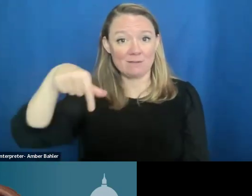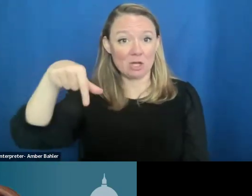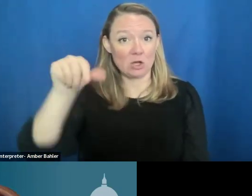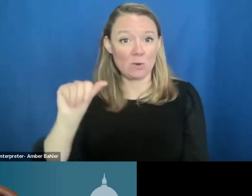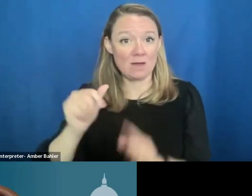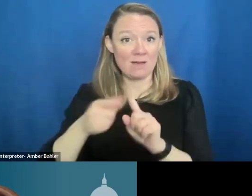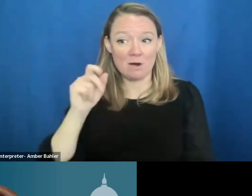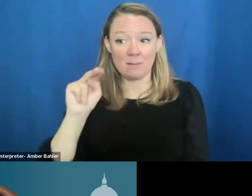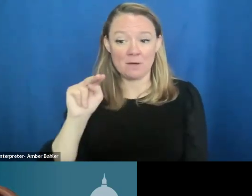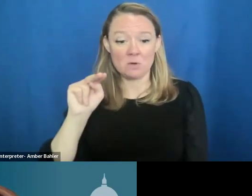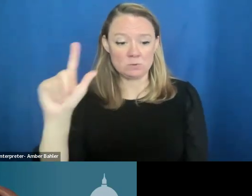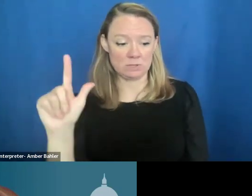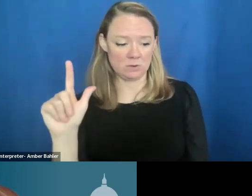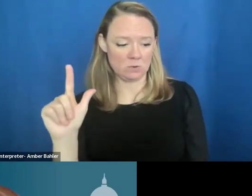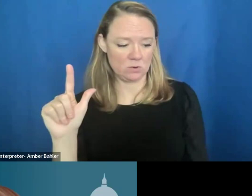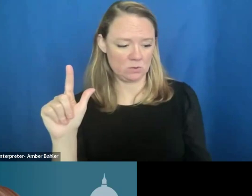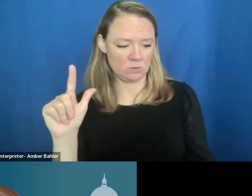newsletter. And then